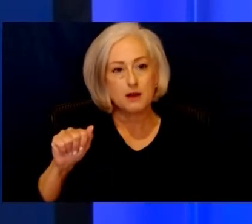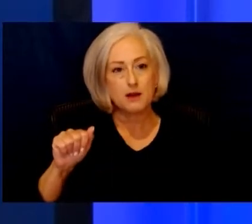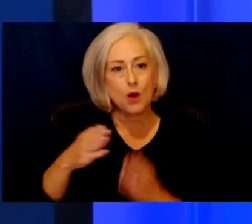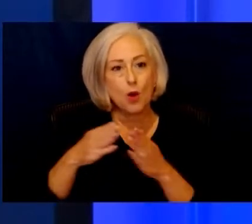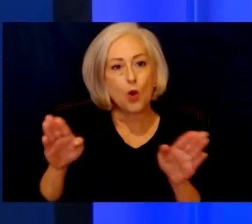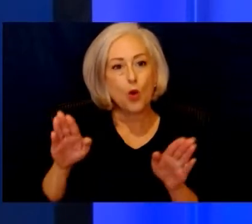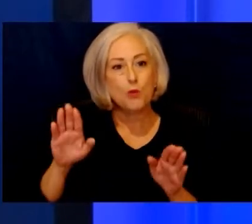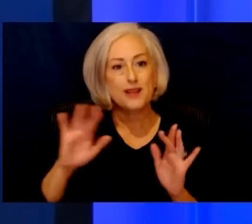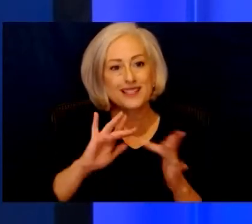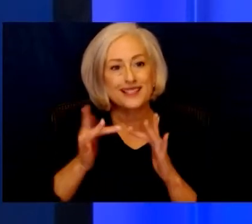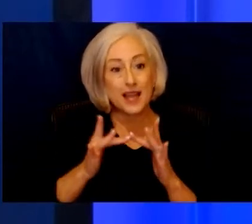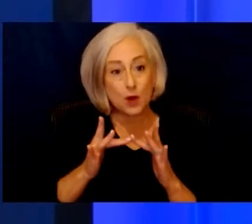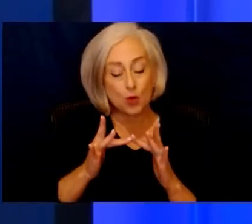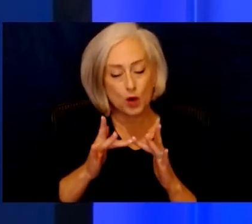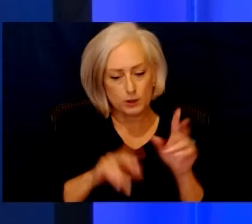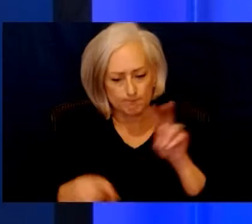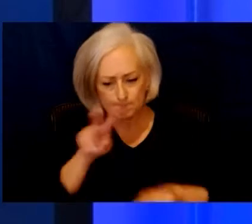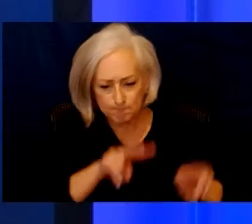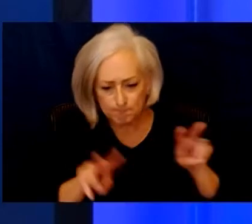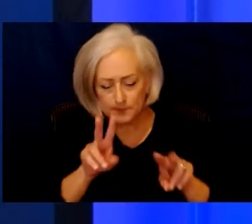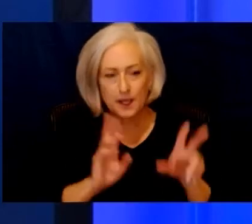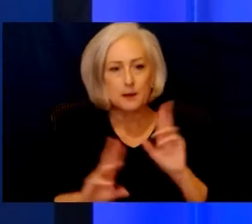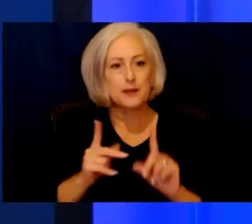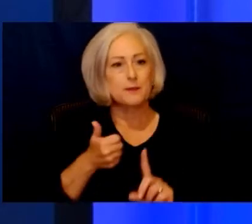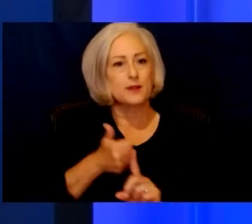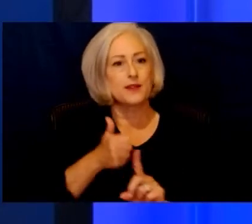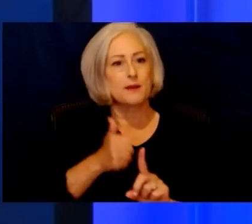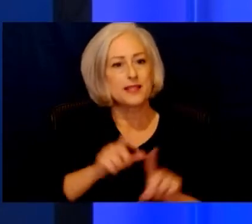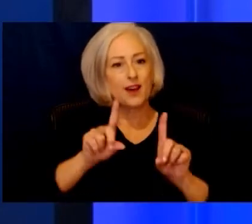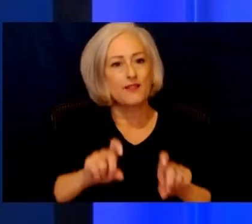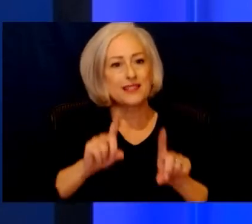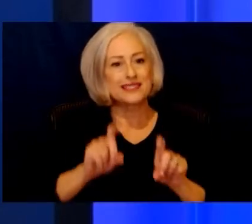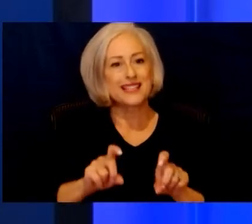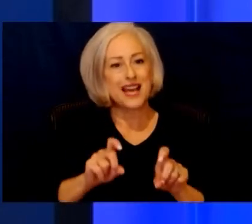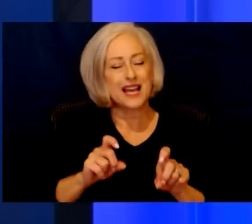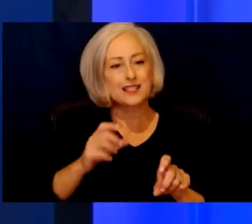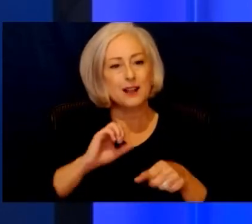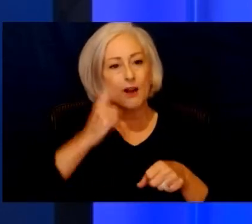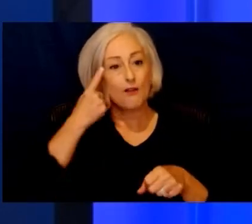testing at home during Delta and Omicron, and really they